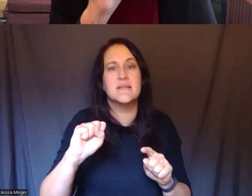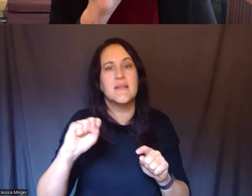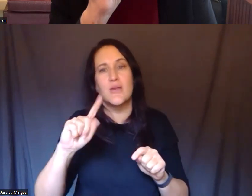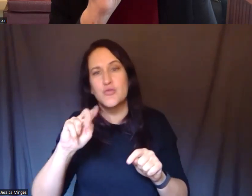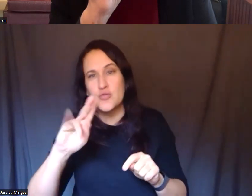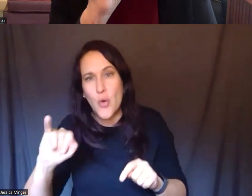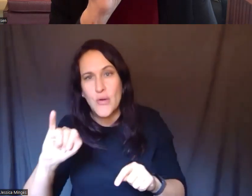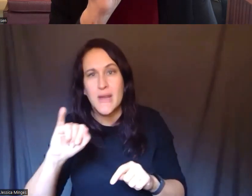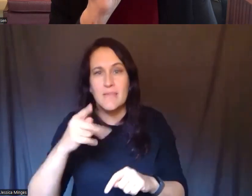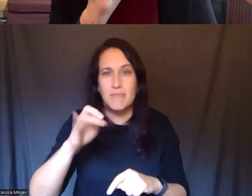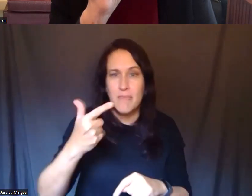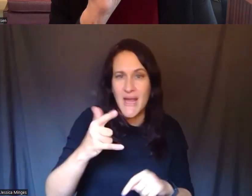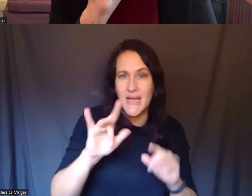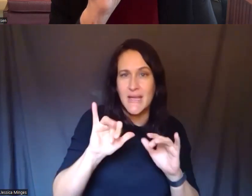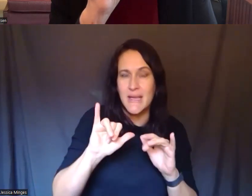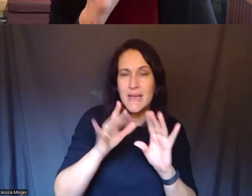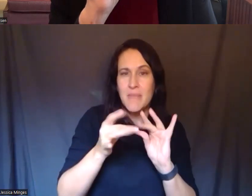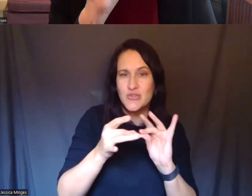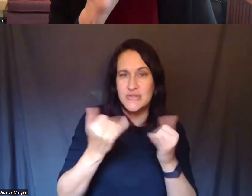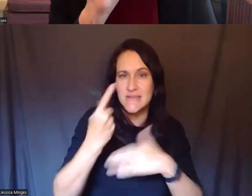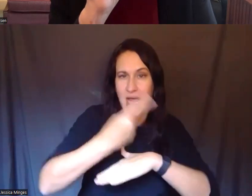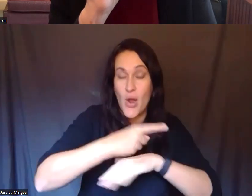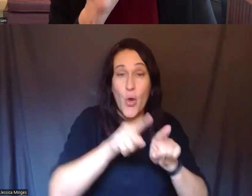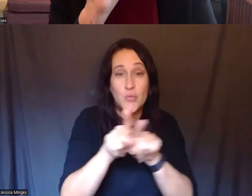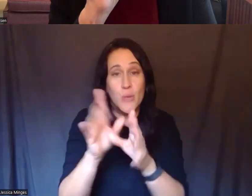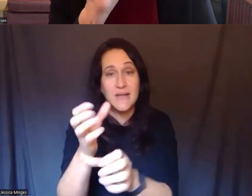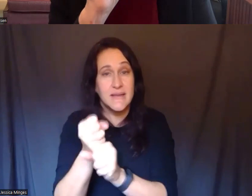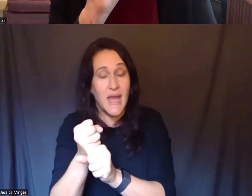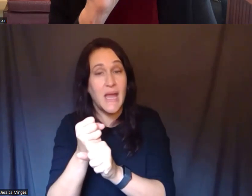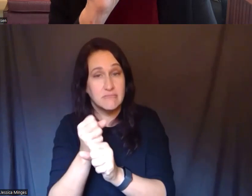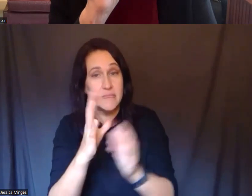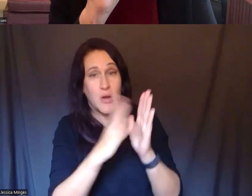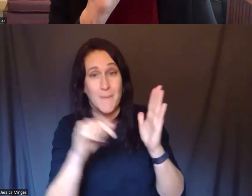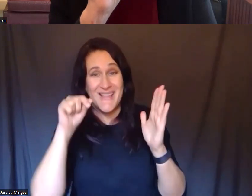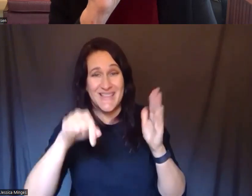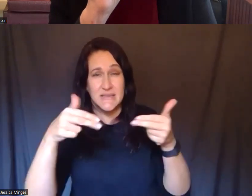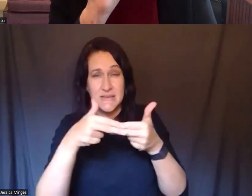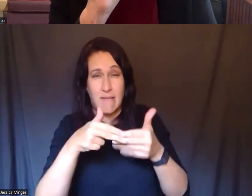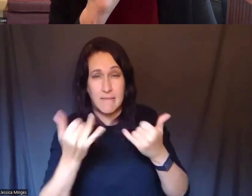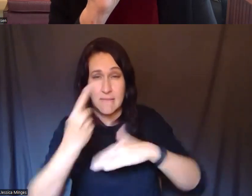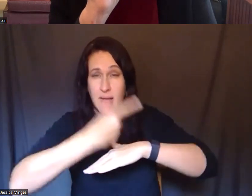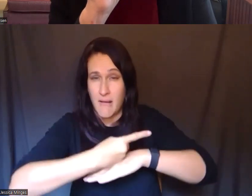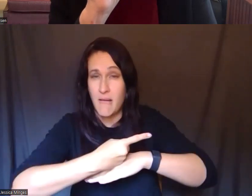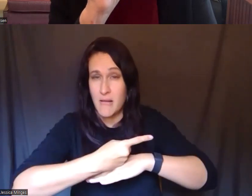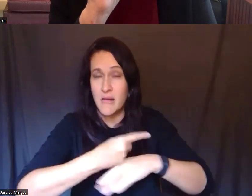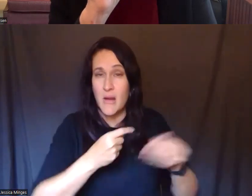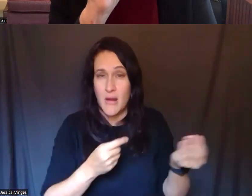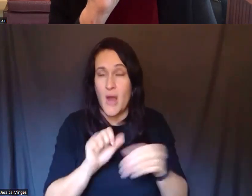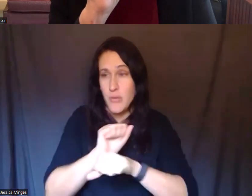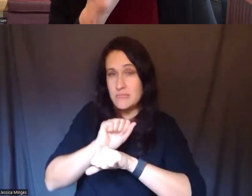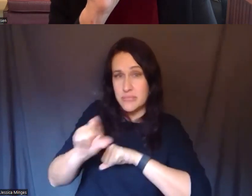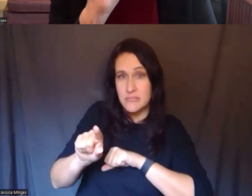have mentioned today. And you will also receive a copy of the slides so that you can go back and review that